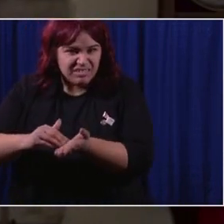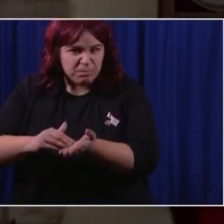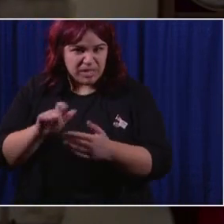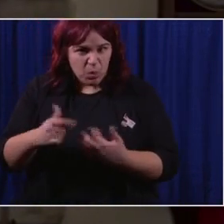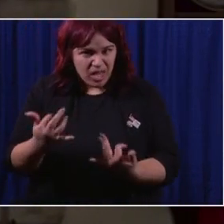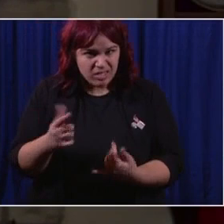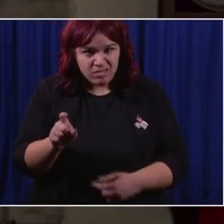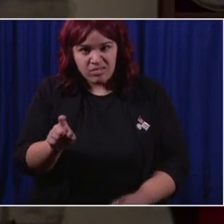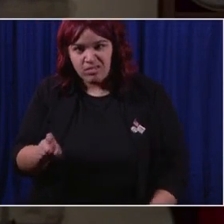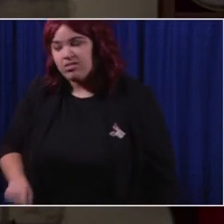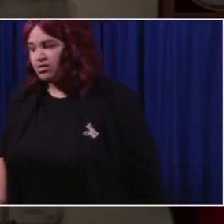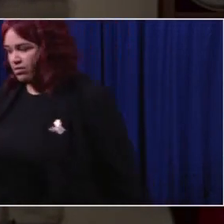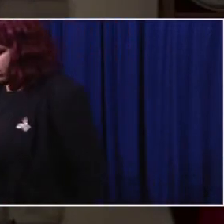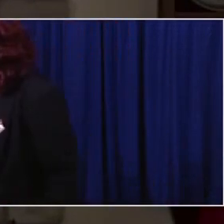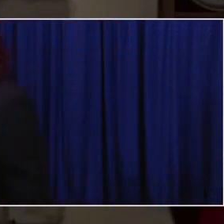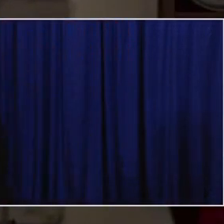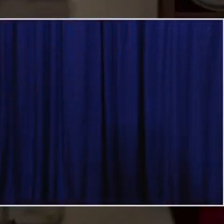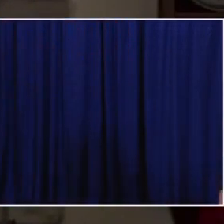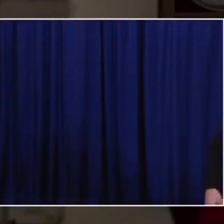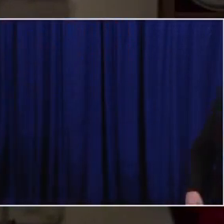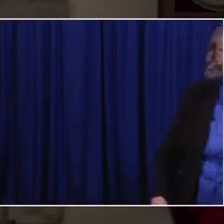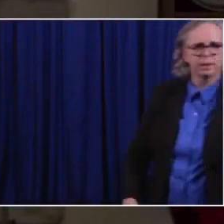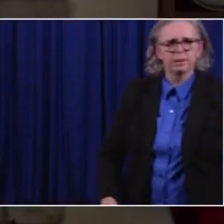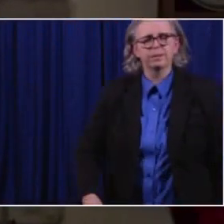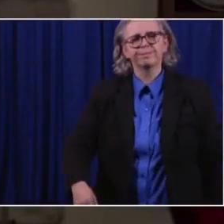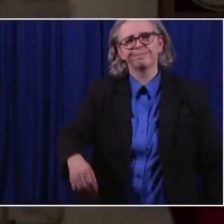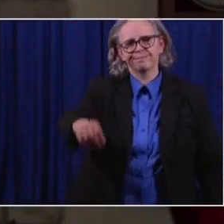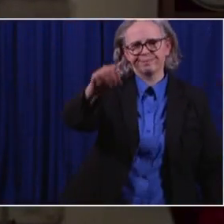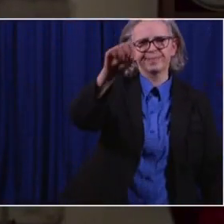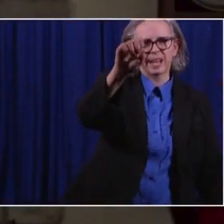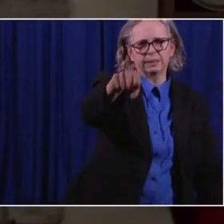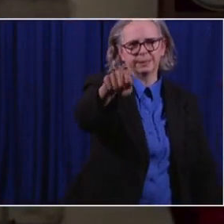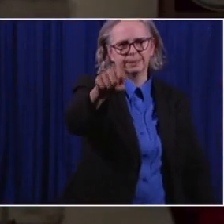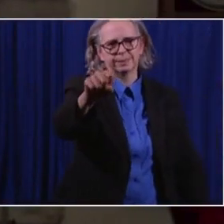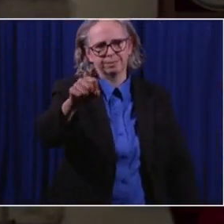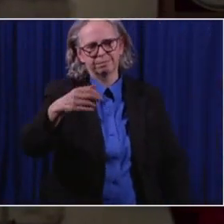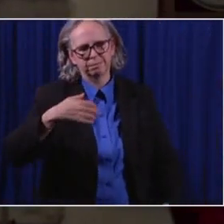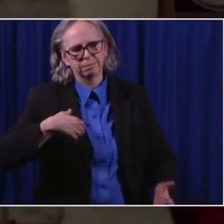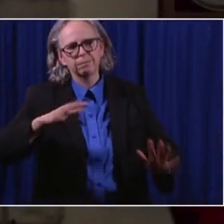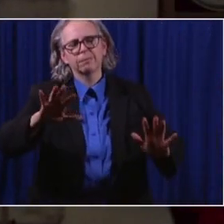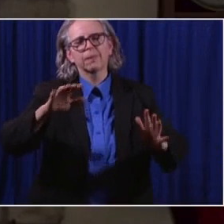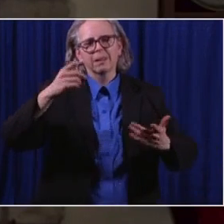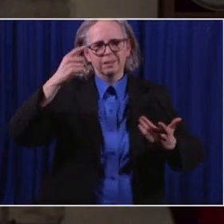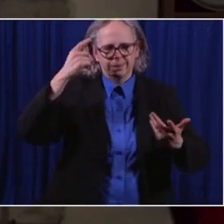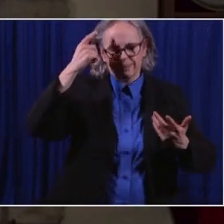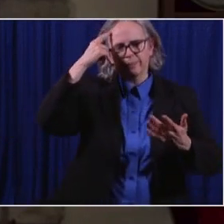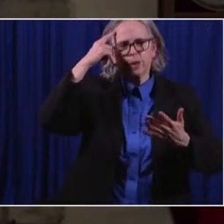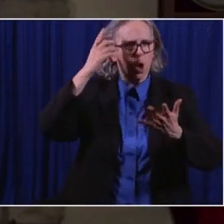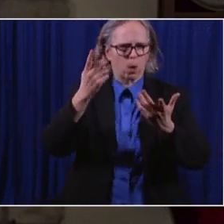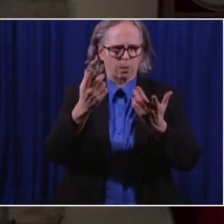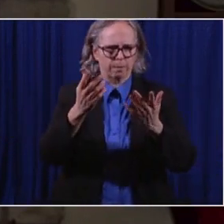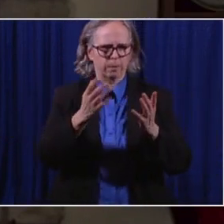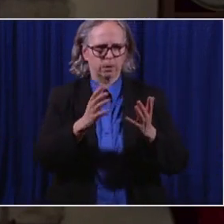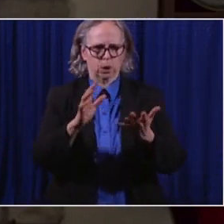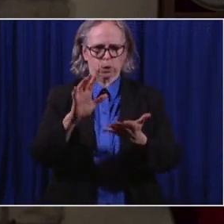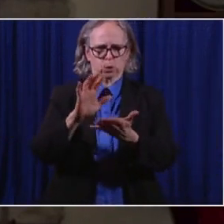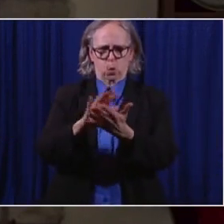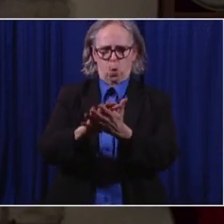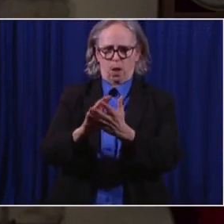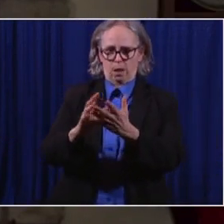intended full-time, or I suppose we're open to discuss anything, but we were thinking about the